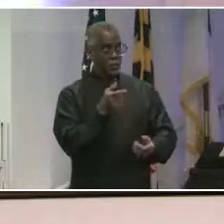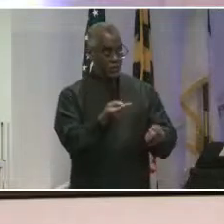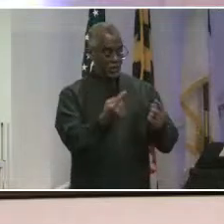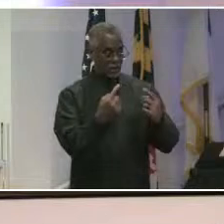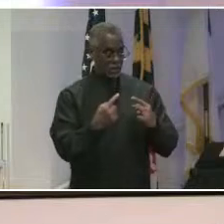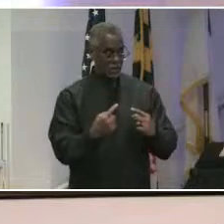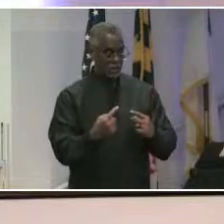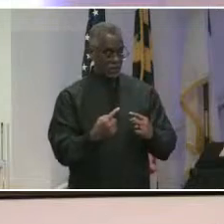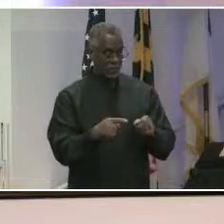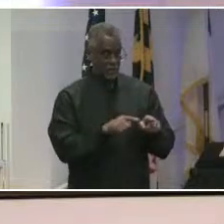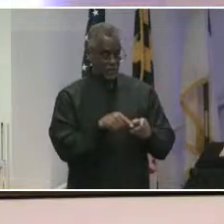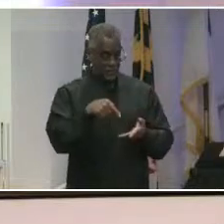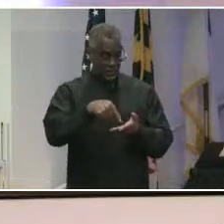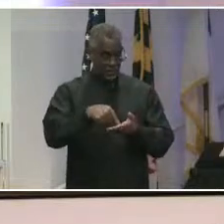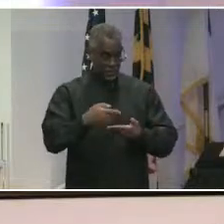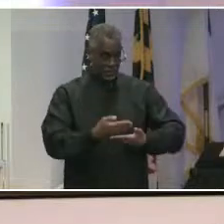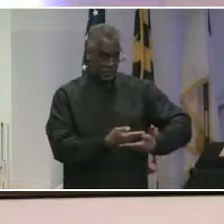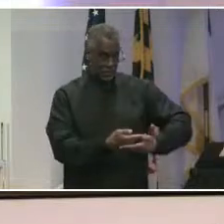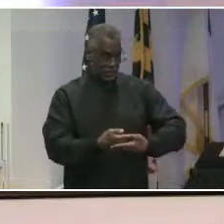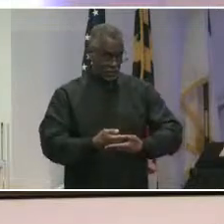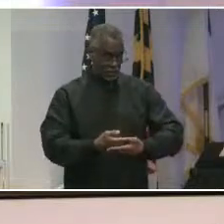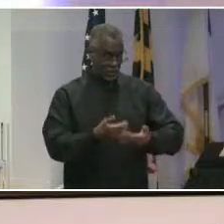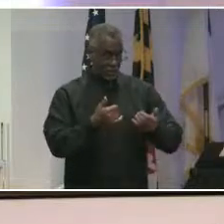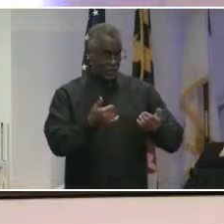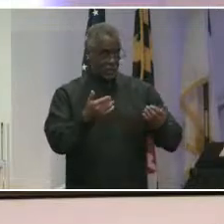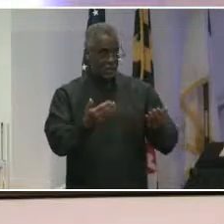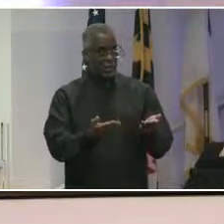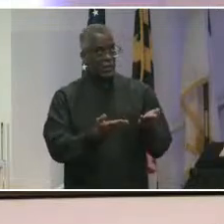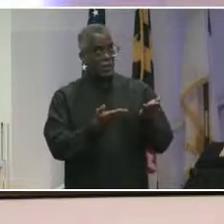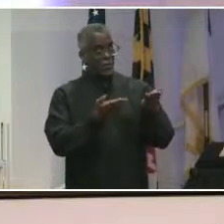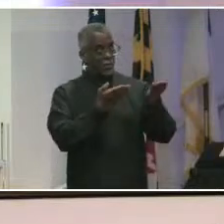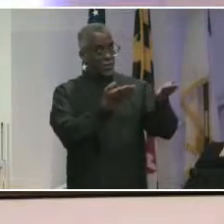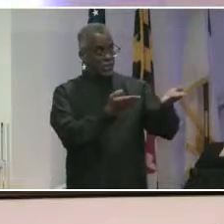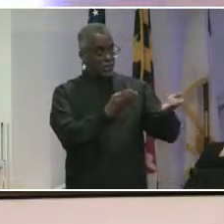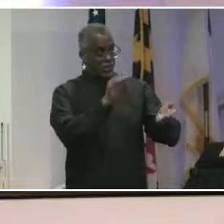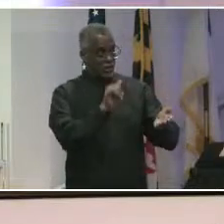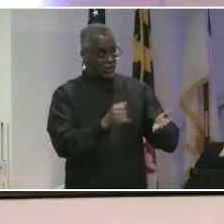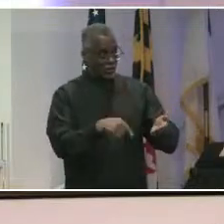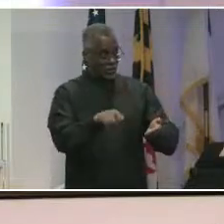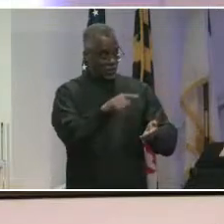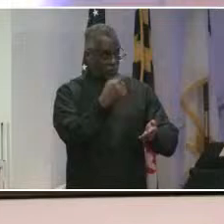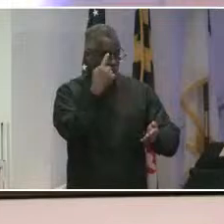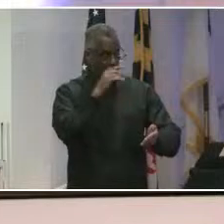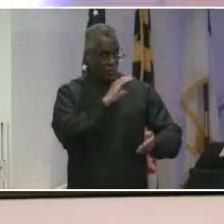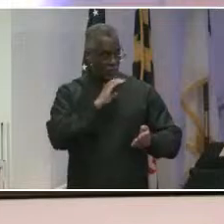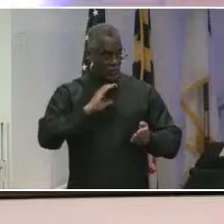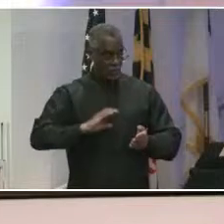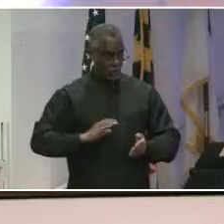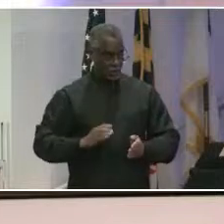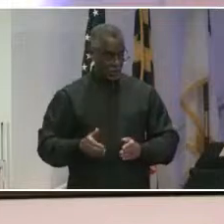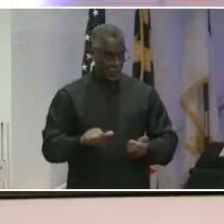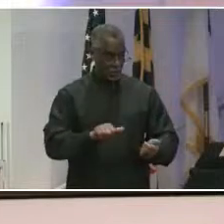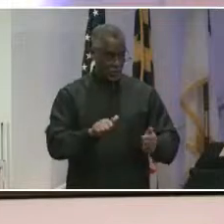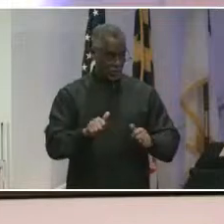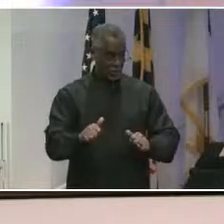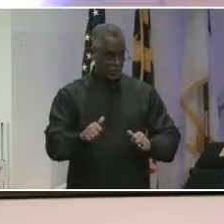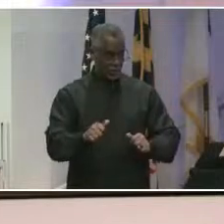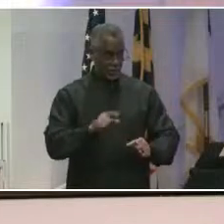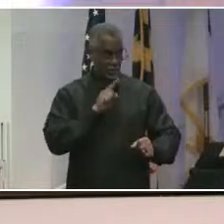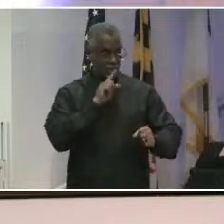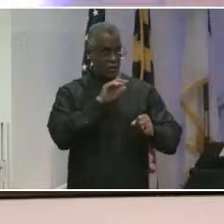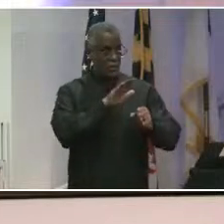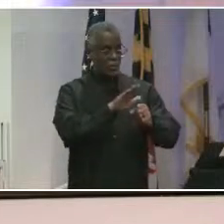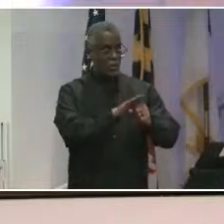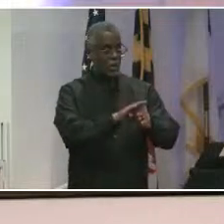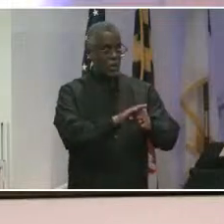as much as this child is now presented by you for Christian baptism and is consecrated to God,